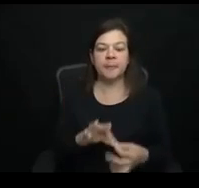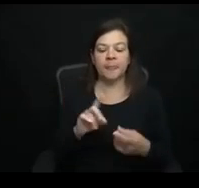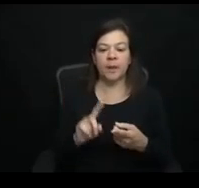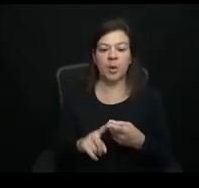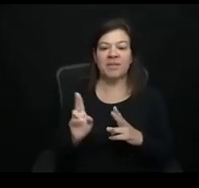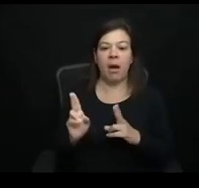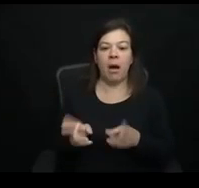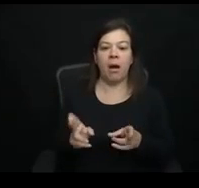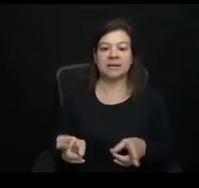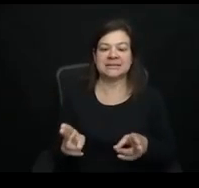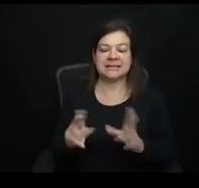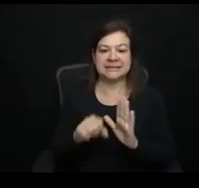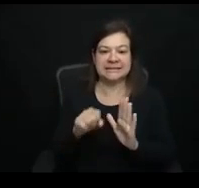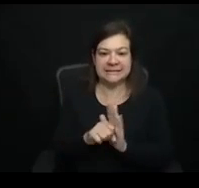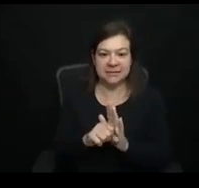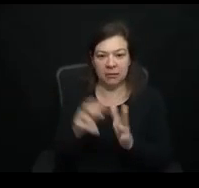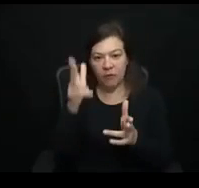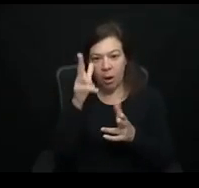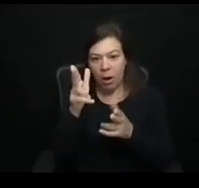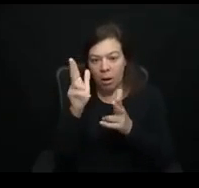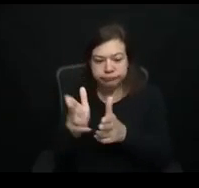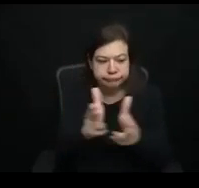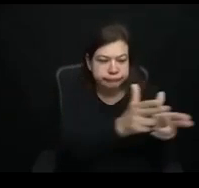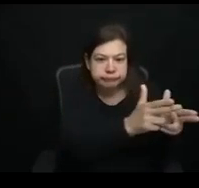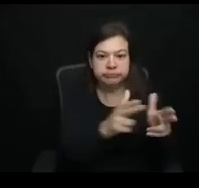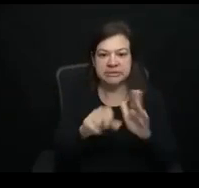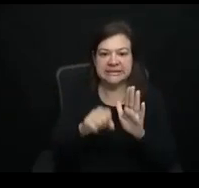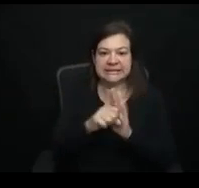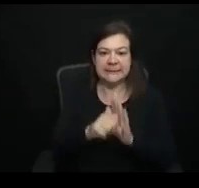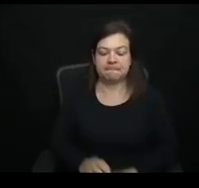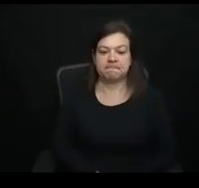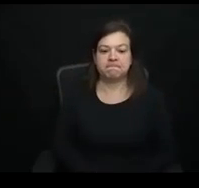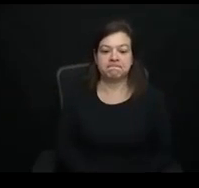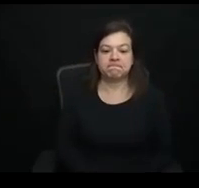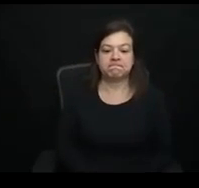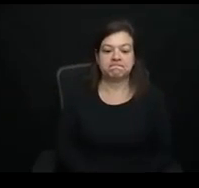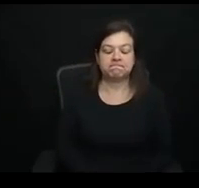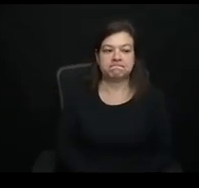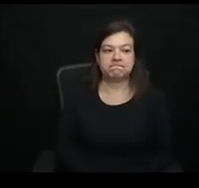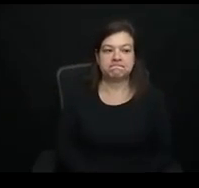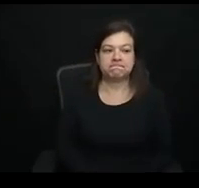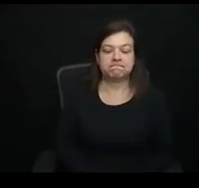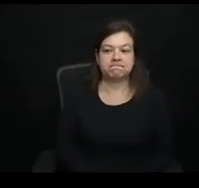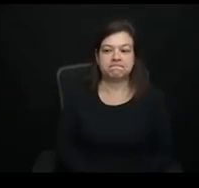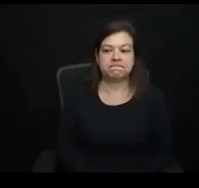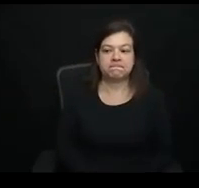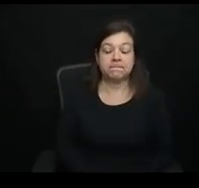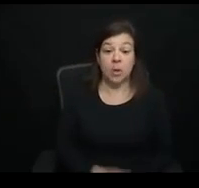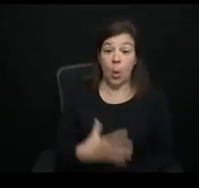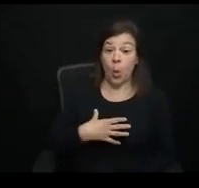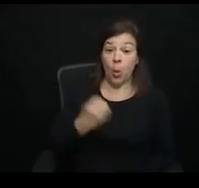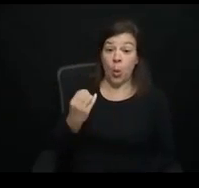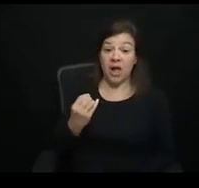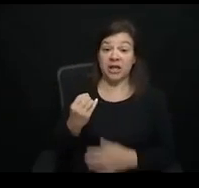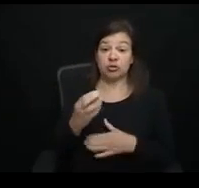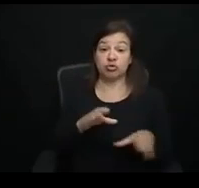hunting season, and Is the White River National Forest